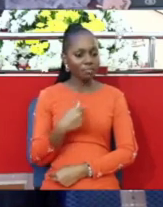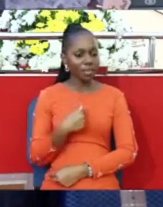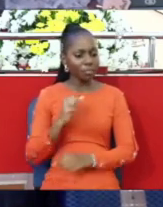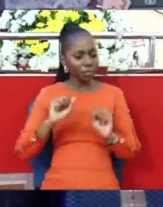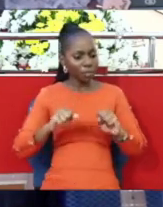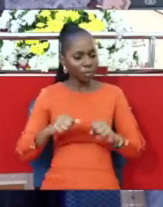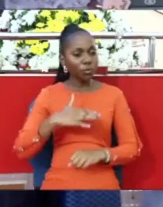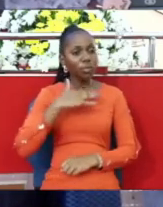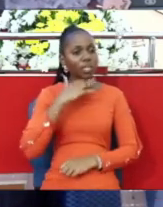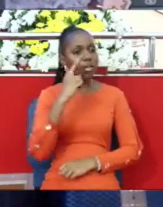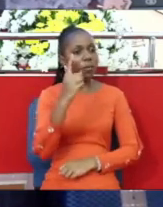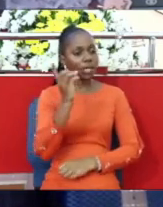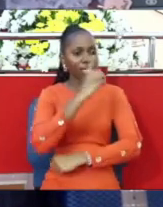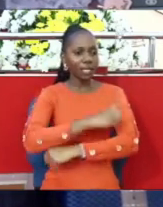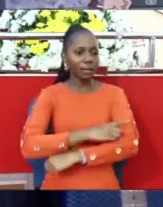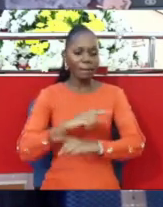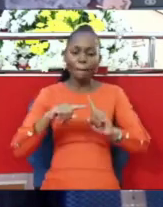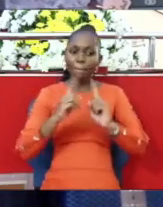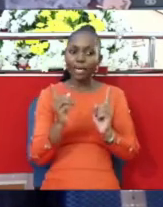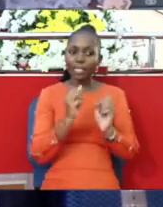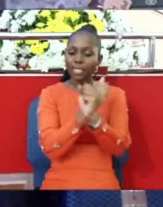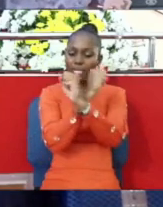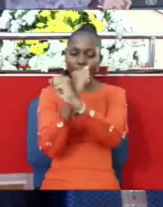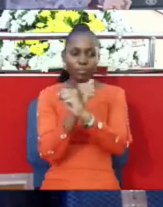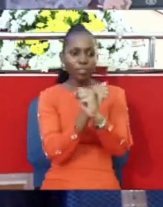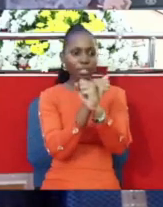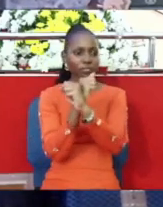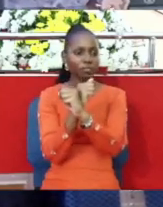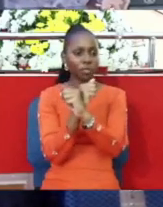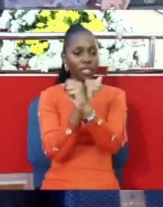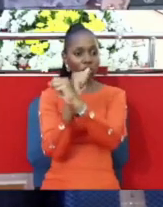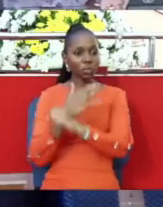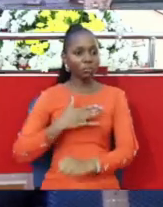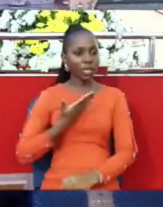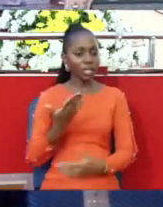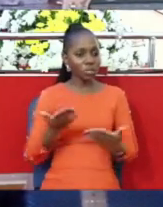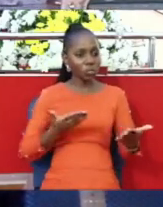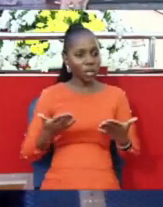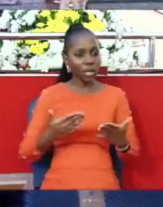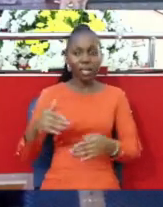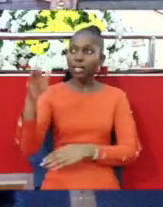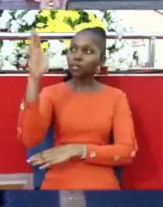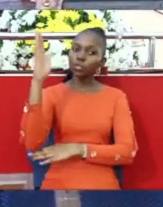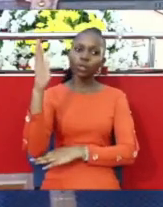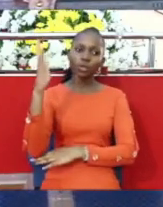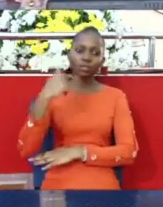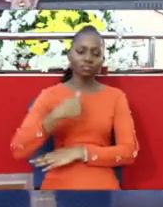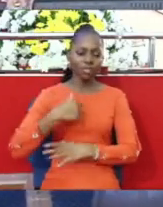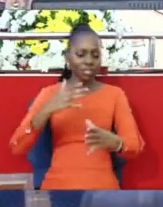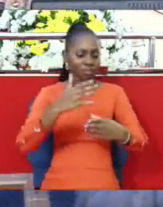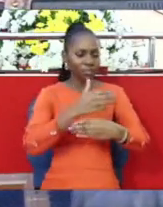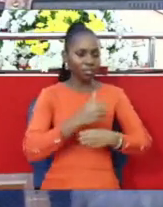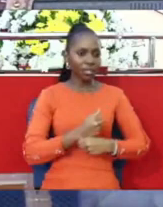on what I have. Mm-hmm. Usalama wangu haupo kwenye ni. I will thank God. Nitamshukuru Bwana. When he moves me from a room that